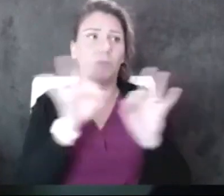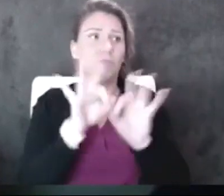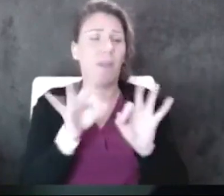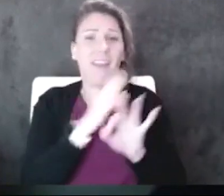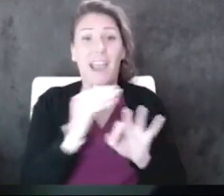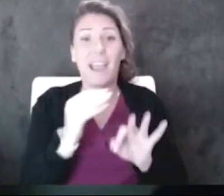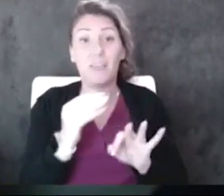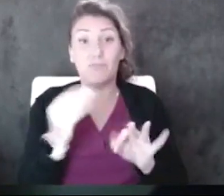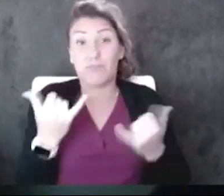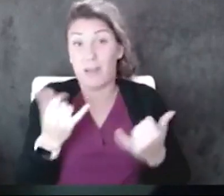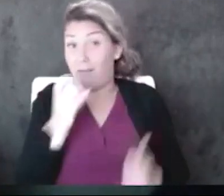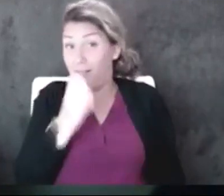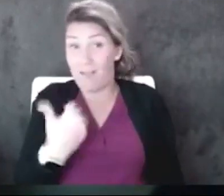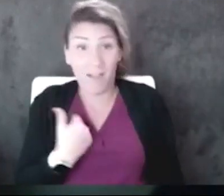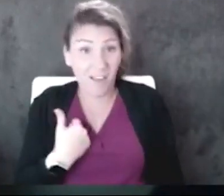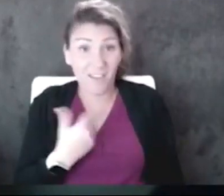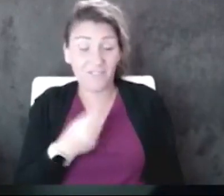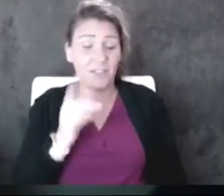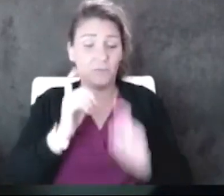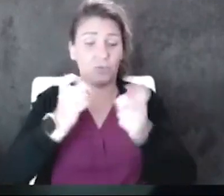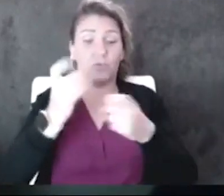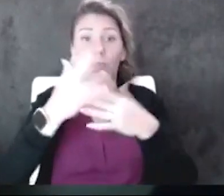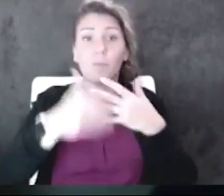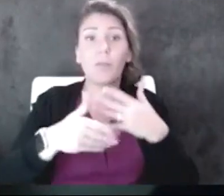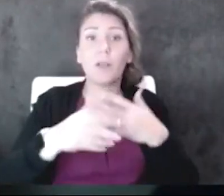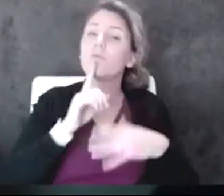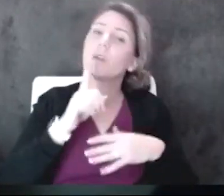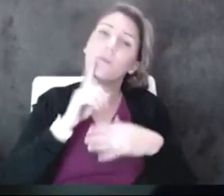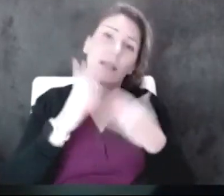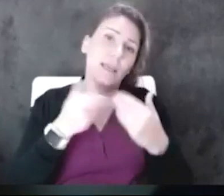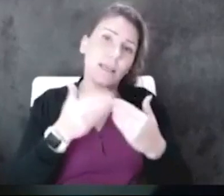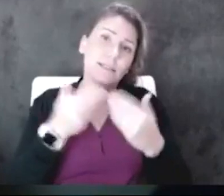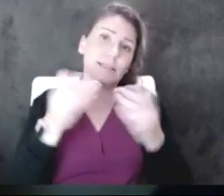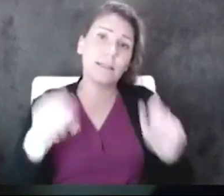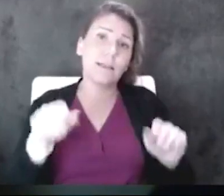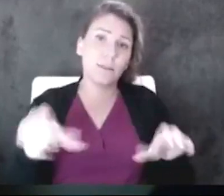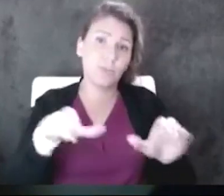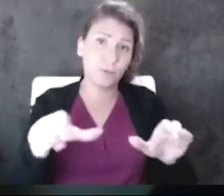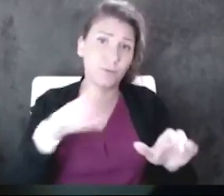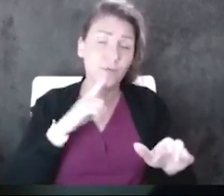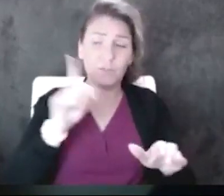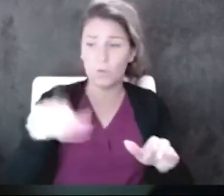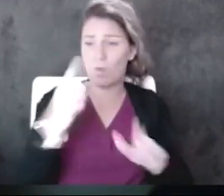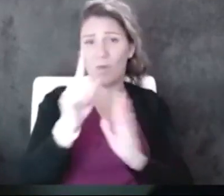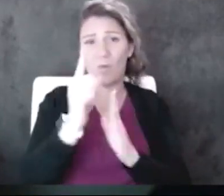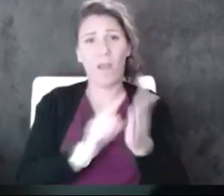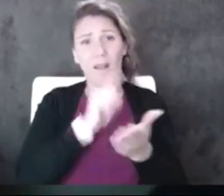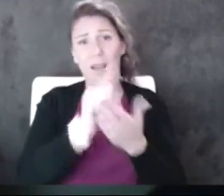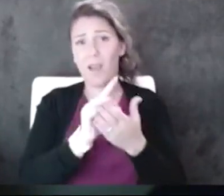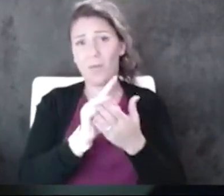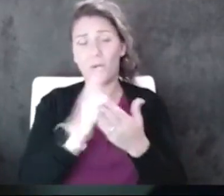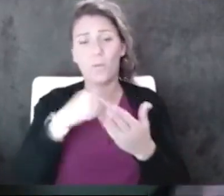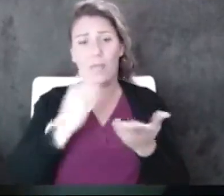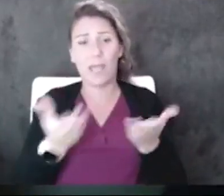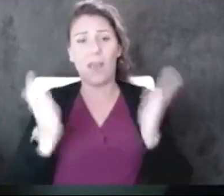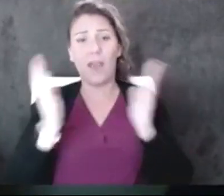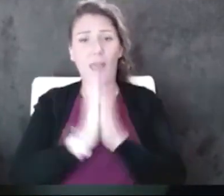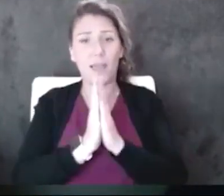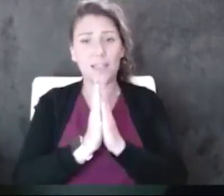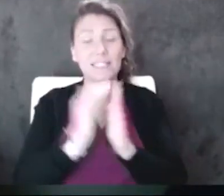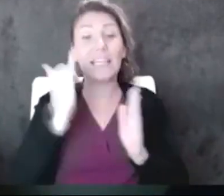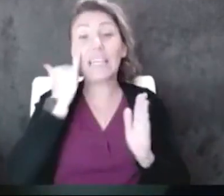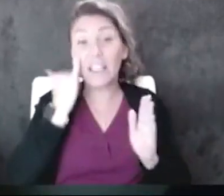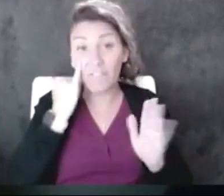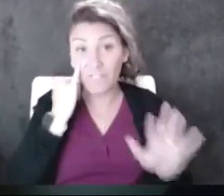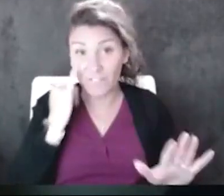So donating blood is something very easy that you can do. It takes only an hour. We ask that if you